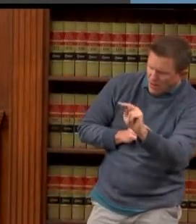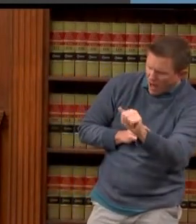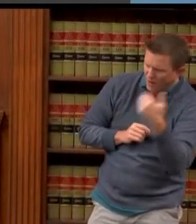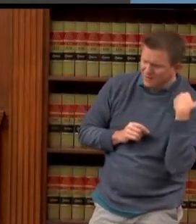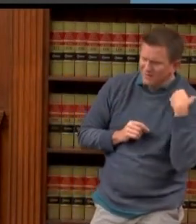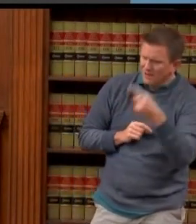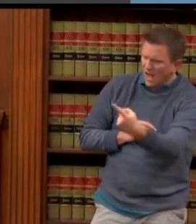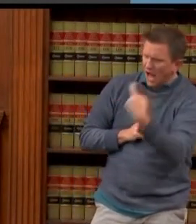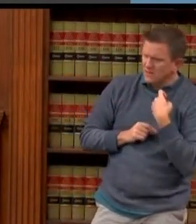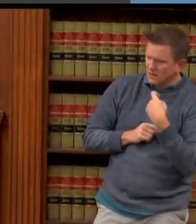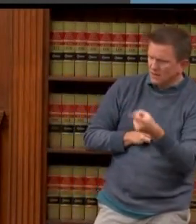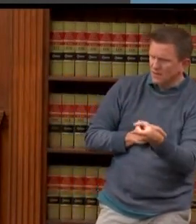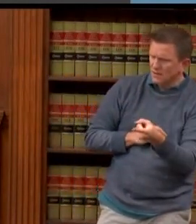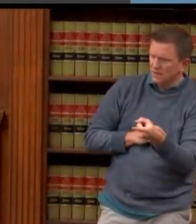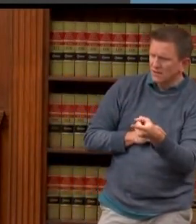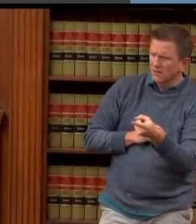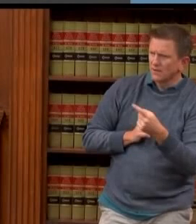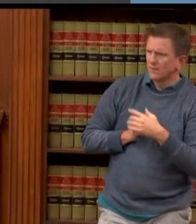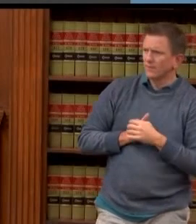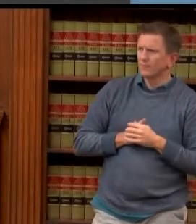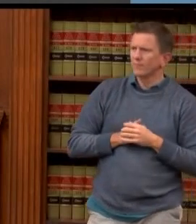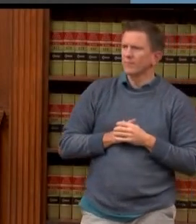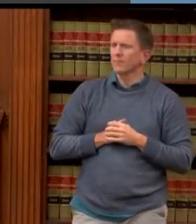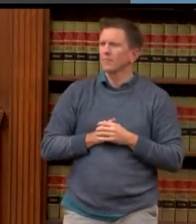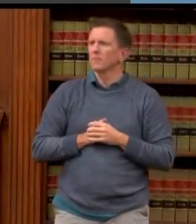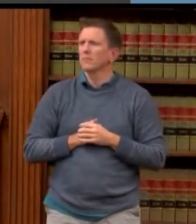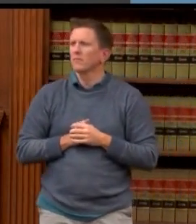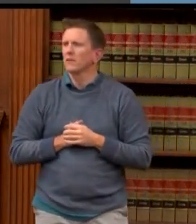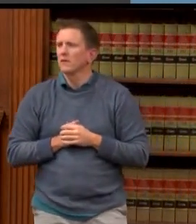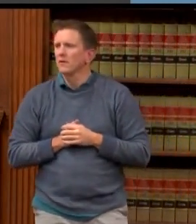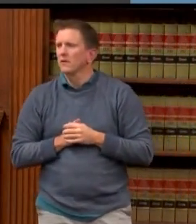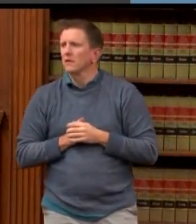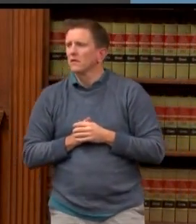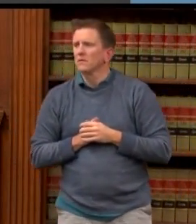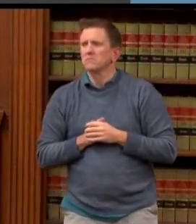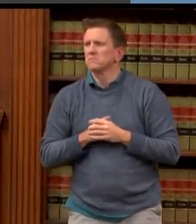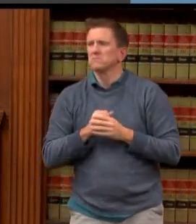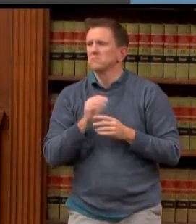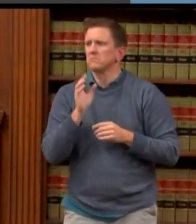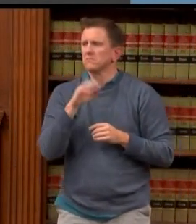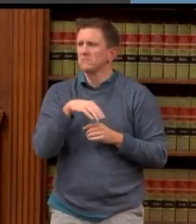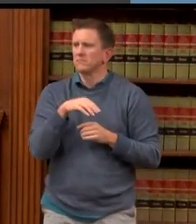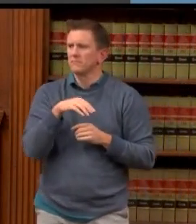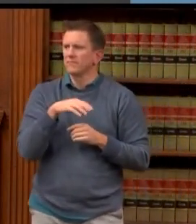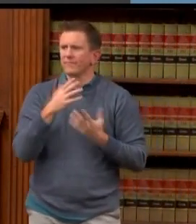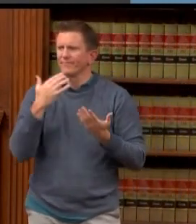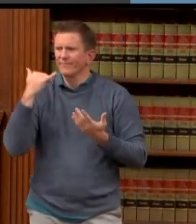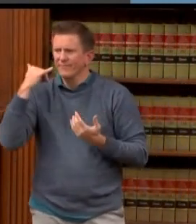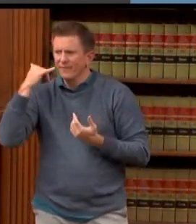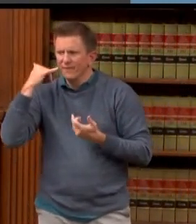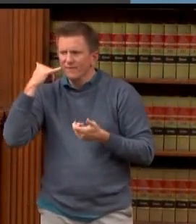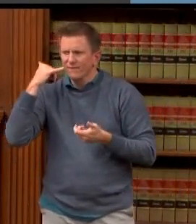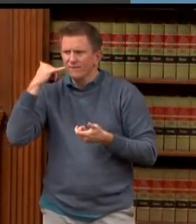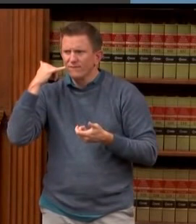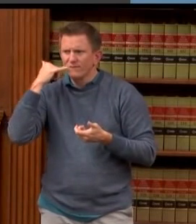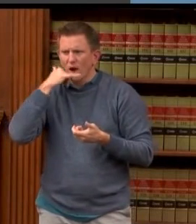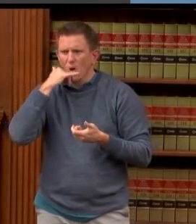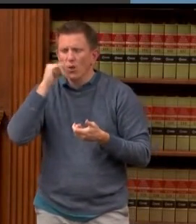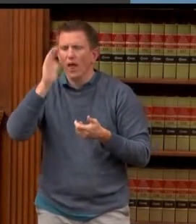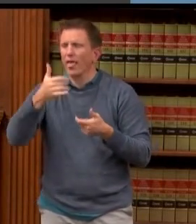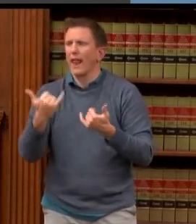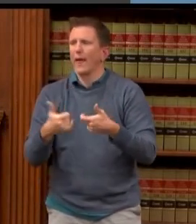Donna's question, and I'll just ask it for her, Mayor, because I'm texting with her. I think her phone was breaking up a bit. But what she wanted to know is, are there any